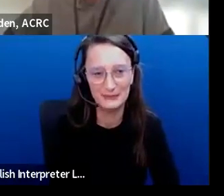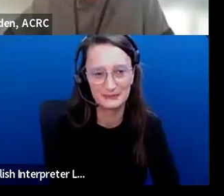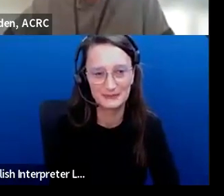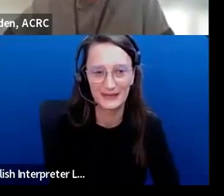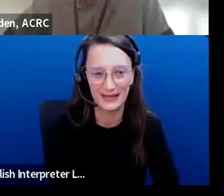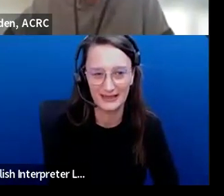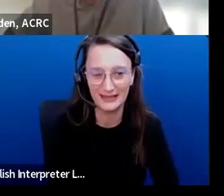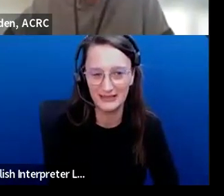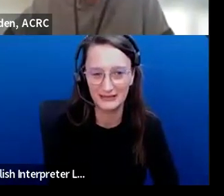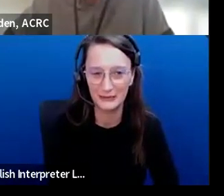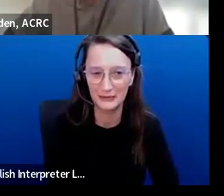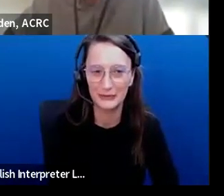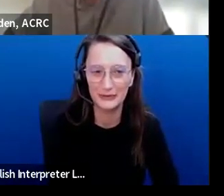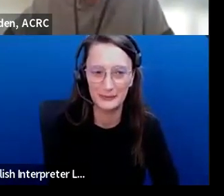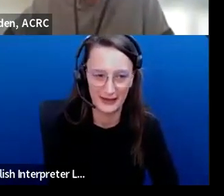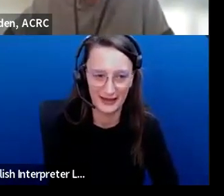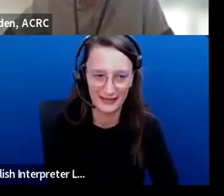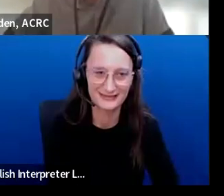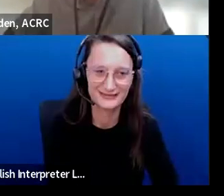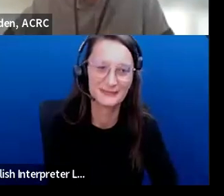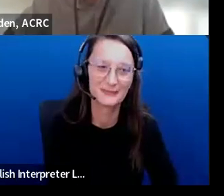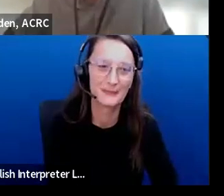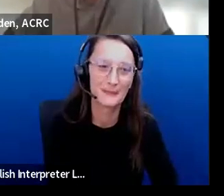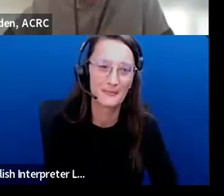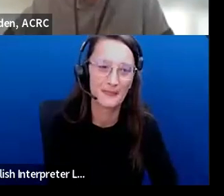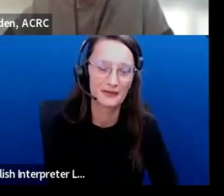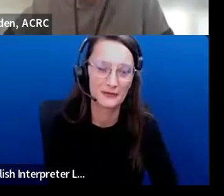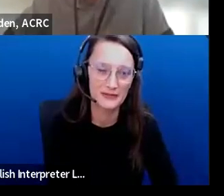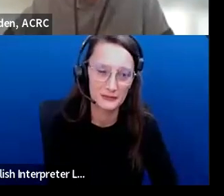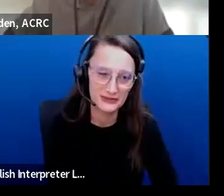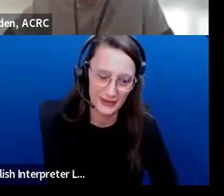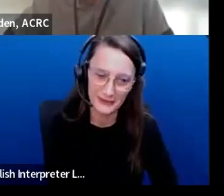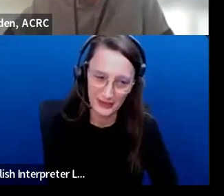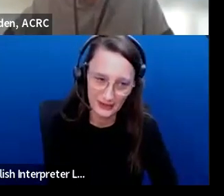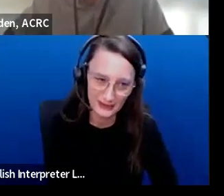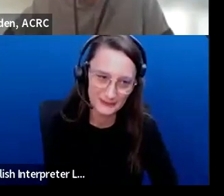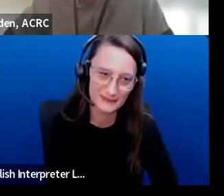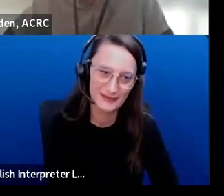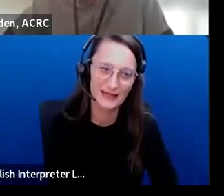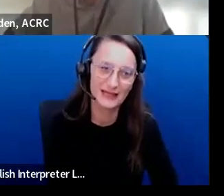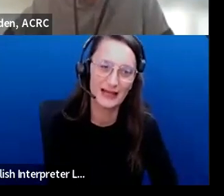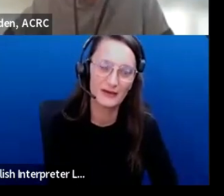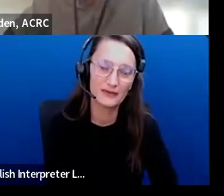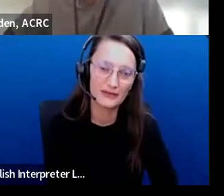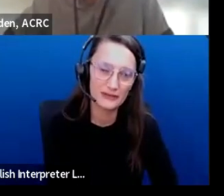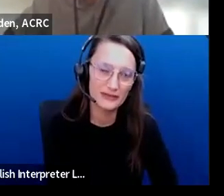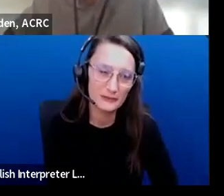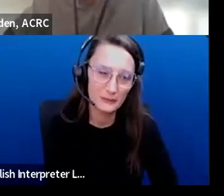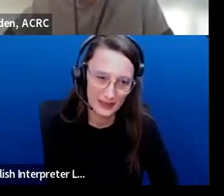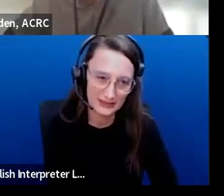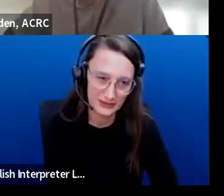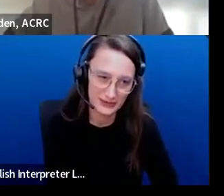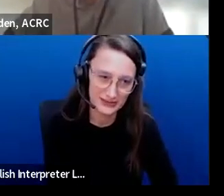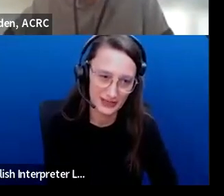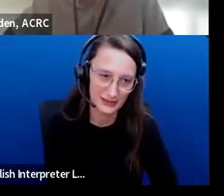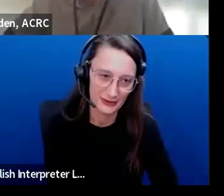Hello and goodbye. So first we'll start with hello. Now, there are 2 different